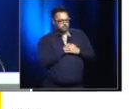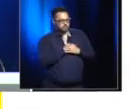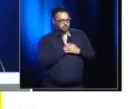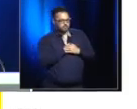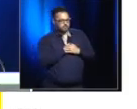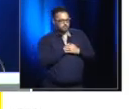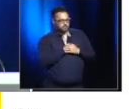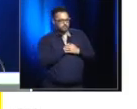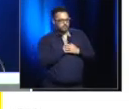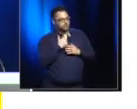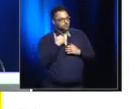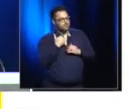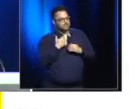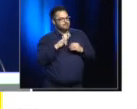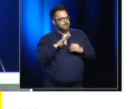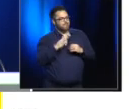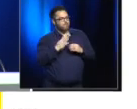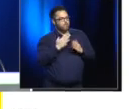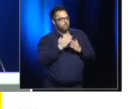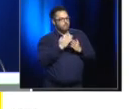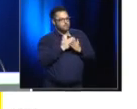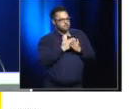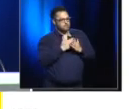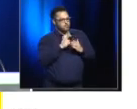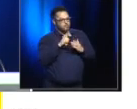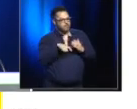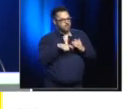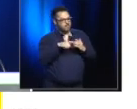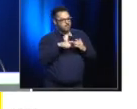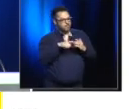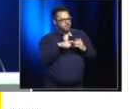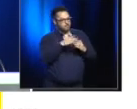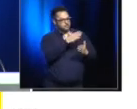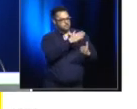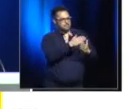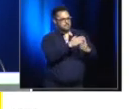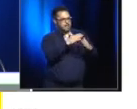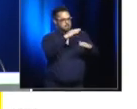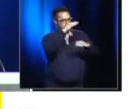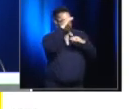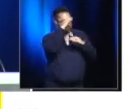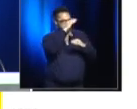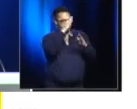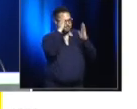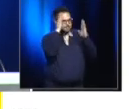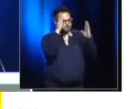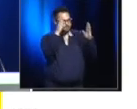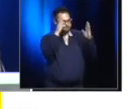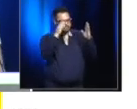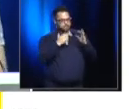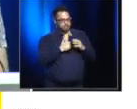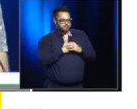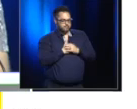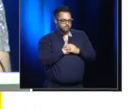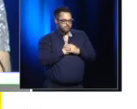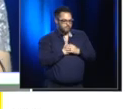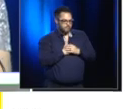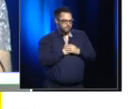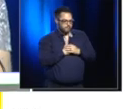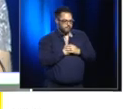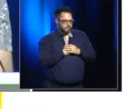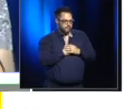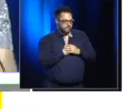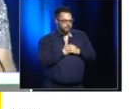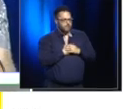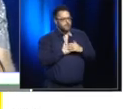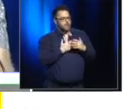So this is my fourth lesson. We've got to think outside the box if we're going to try and solve some of these complicated ecological questions. And